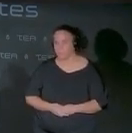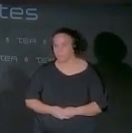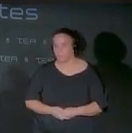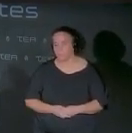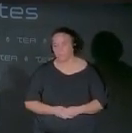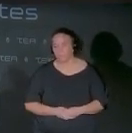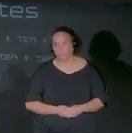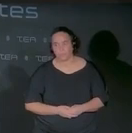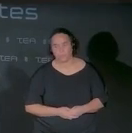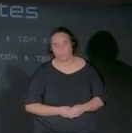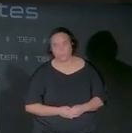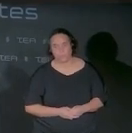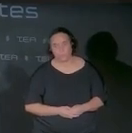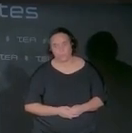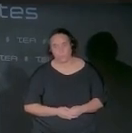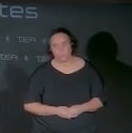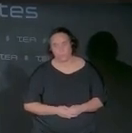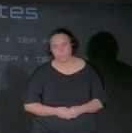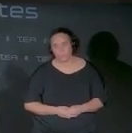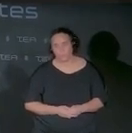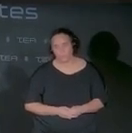there's nothing to stop someone from